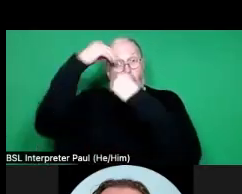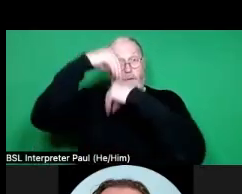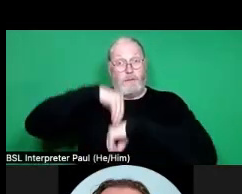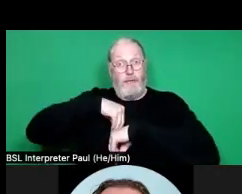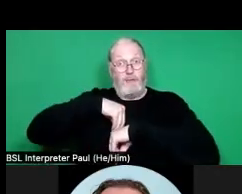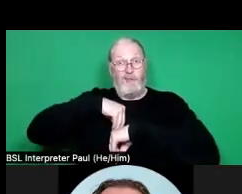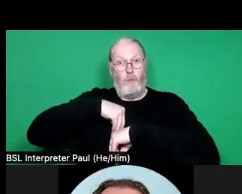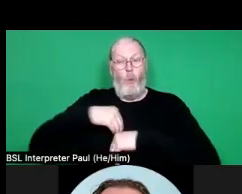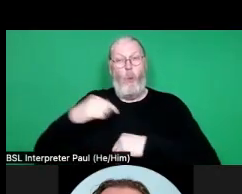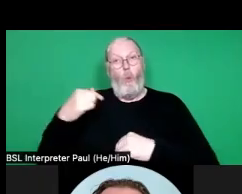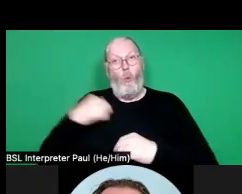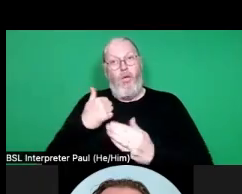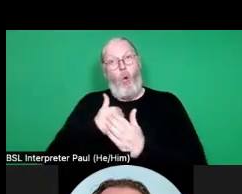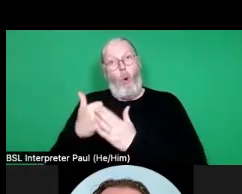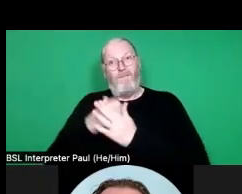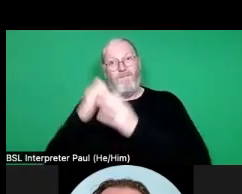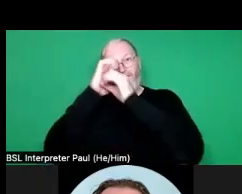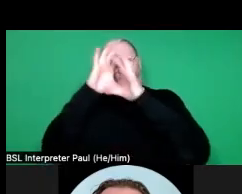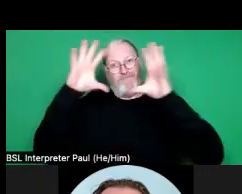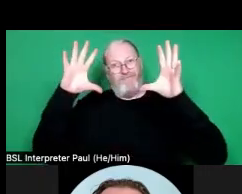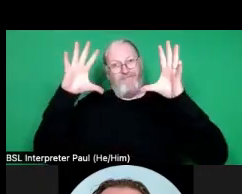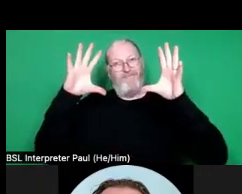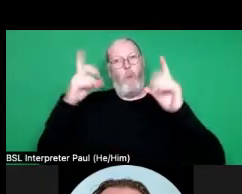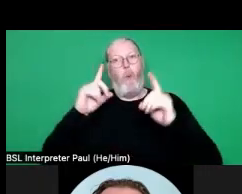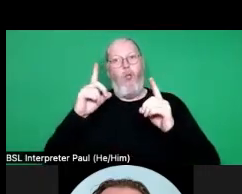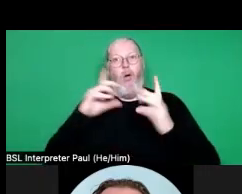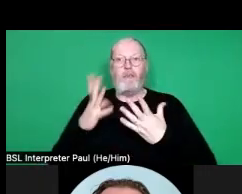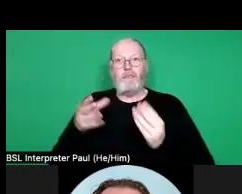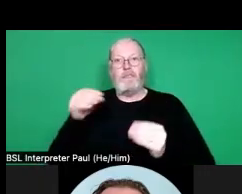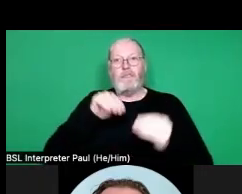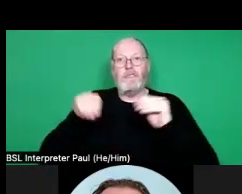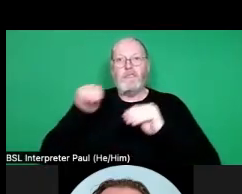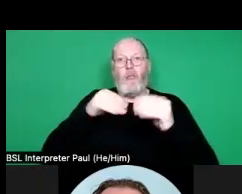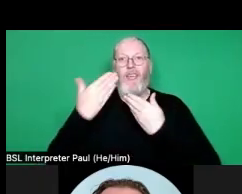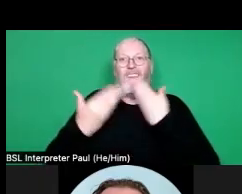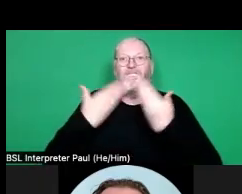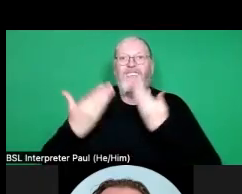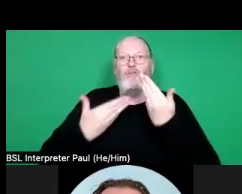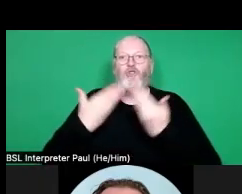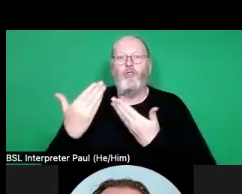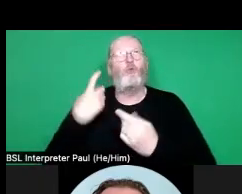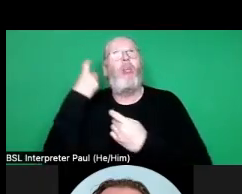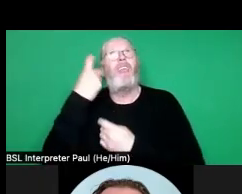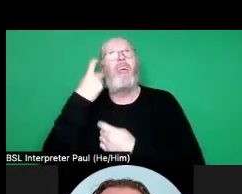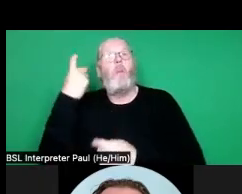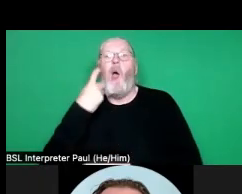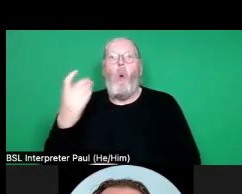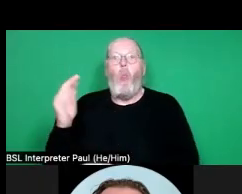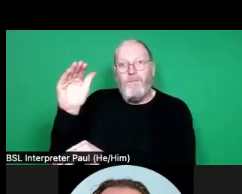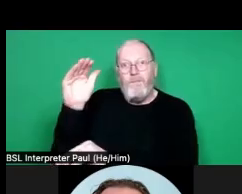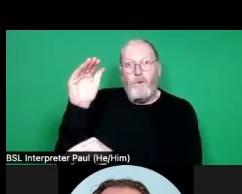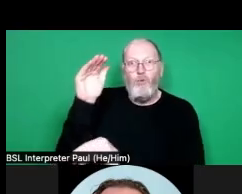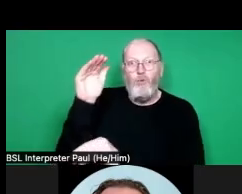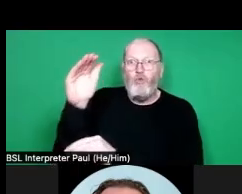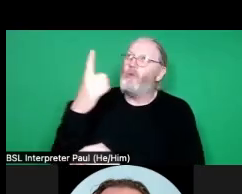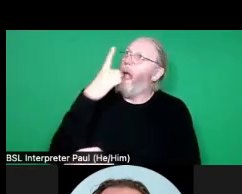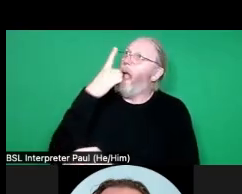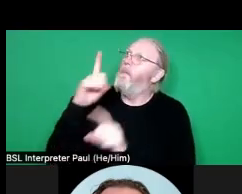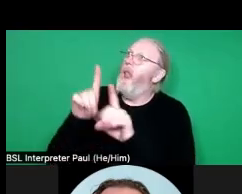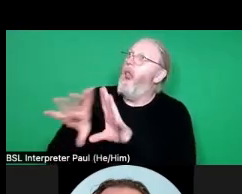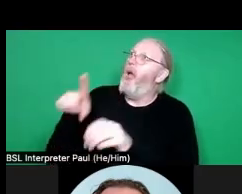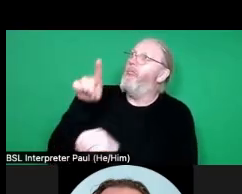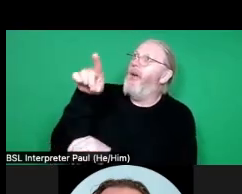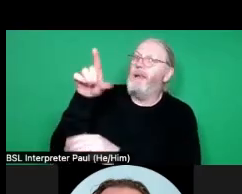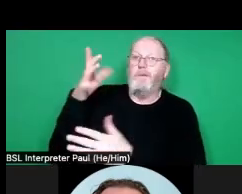of science fiction in particular that this complex interaction and potential futures can be explored.